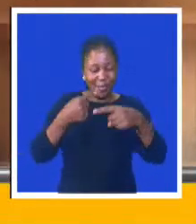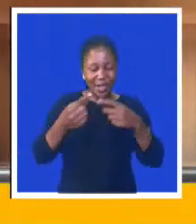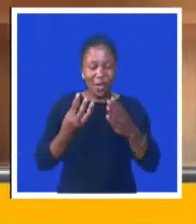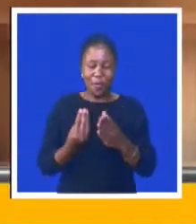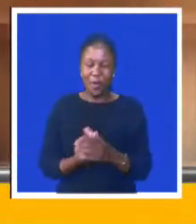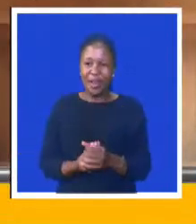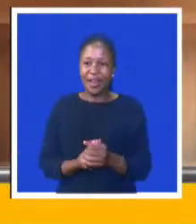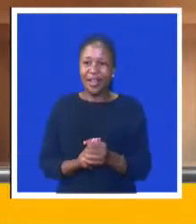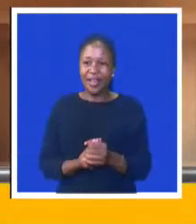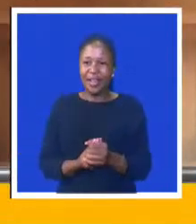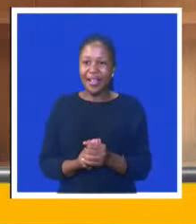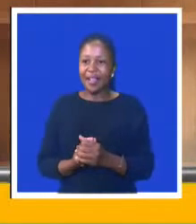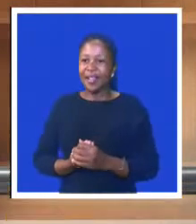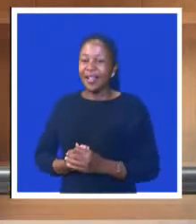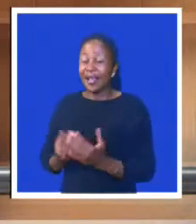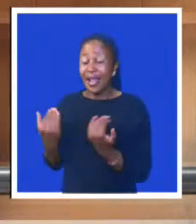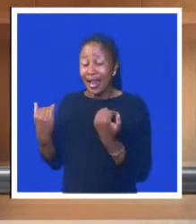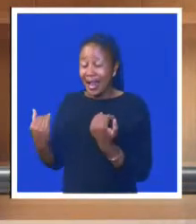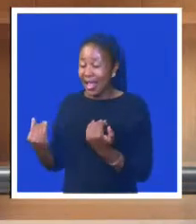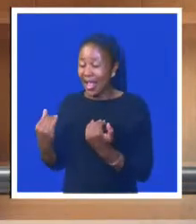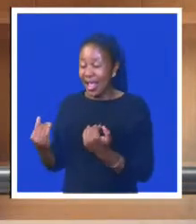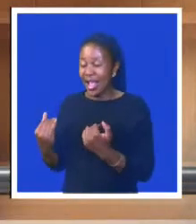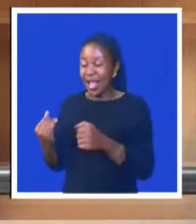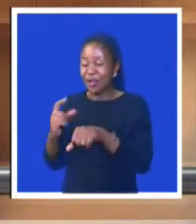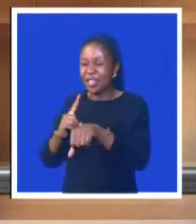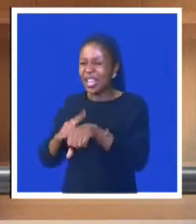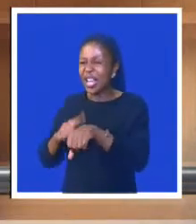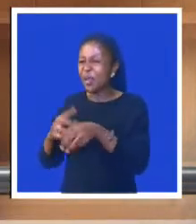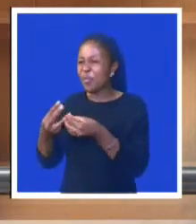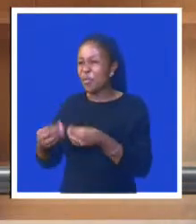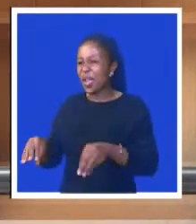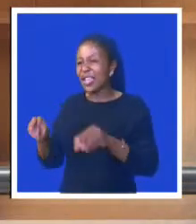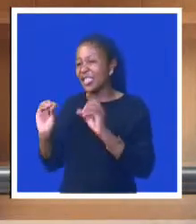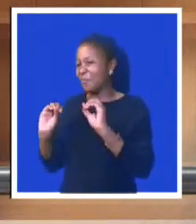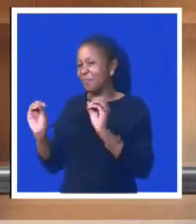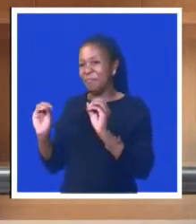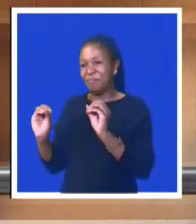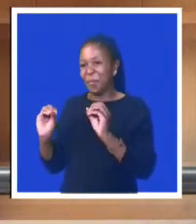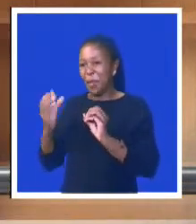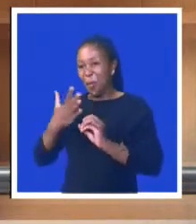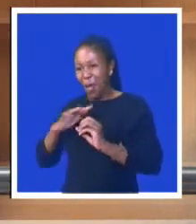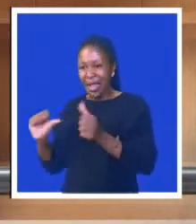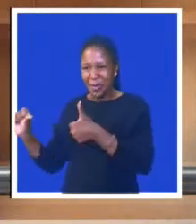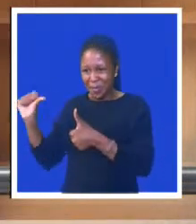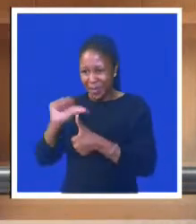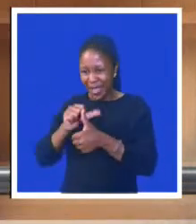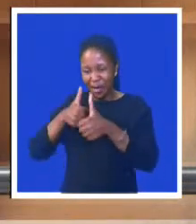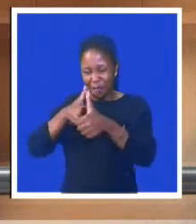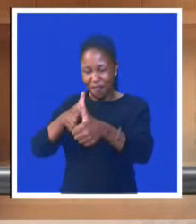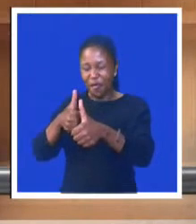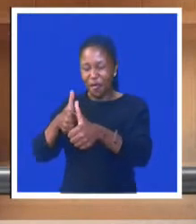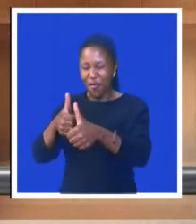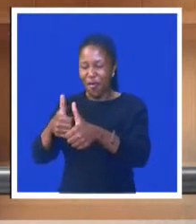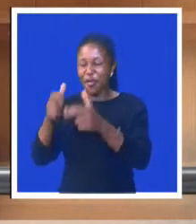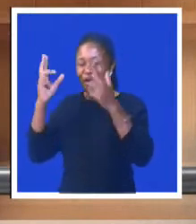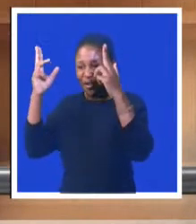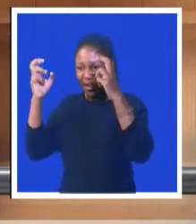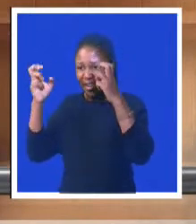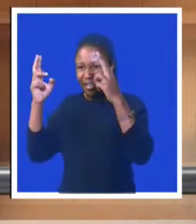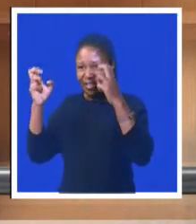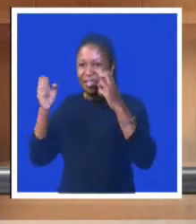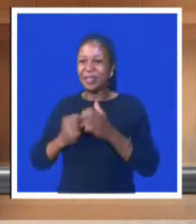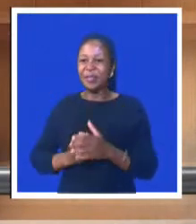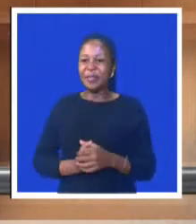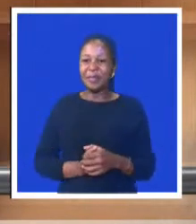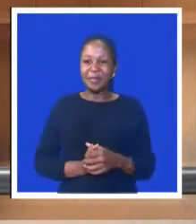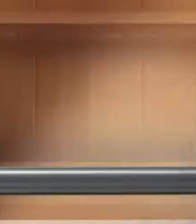Without wasting any time, I will be back for the 3rd lesson for today. So do not go anywhere. I will be back after this